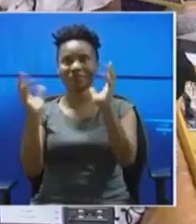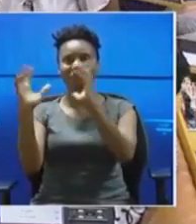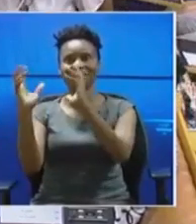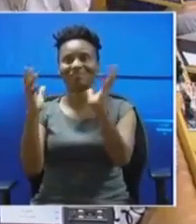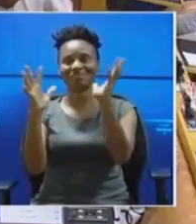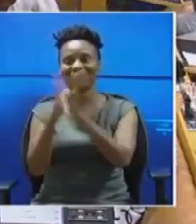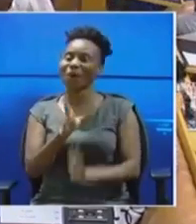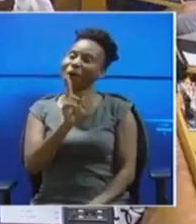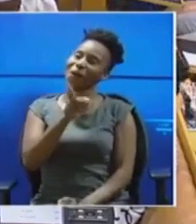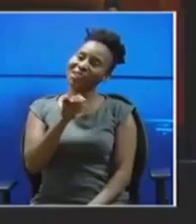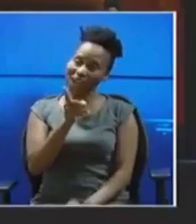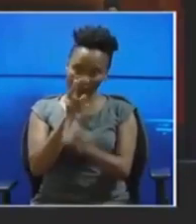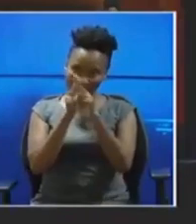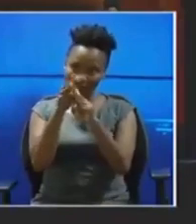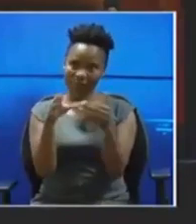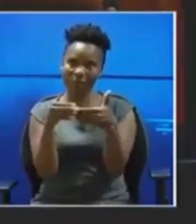order,